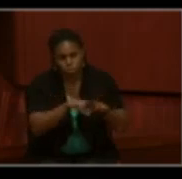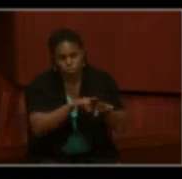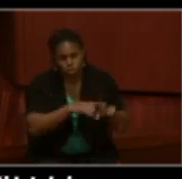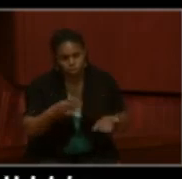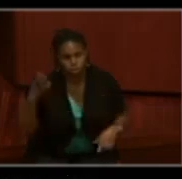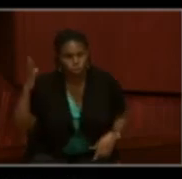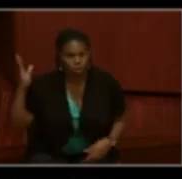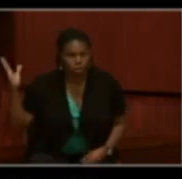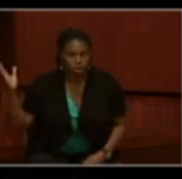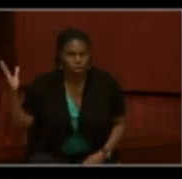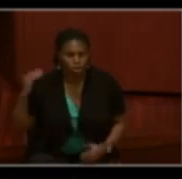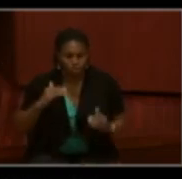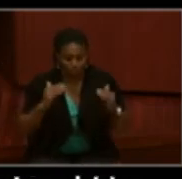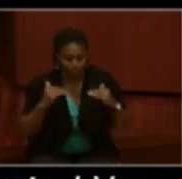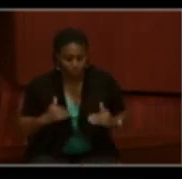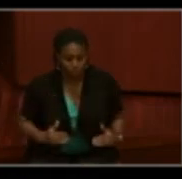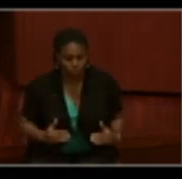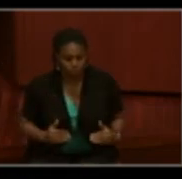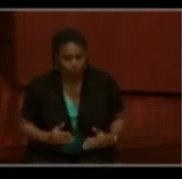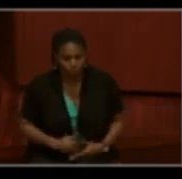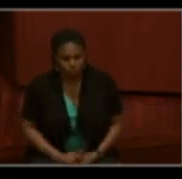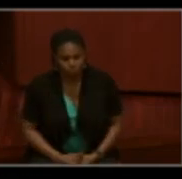below.